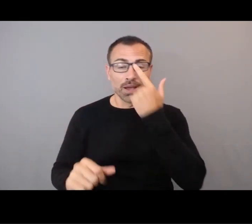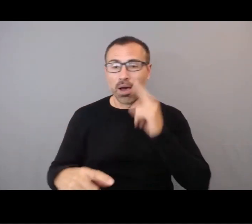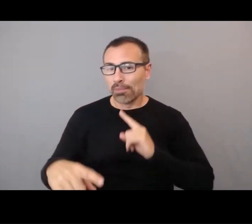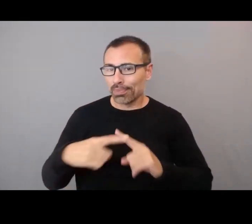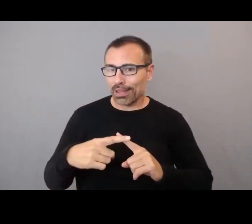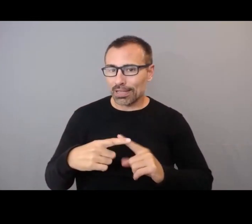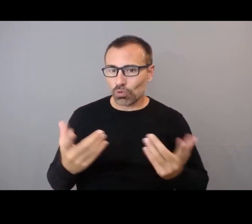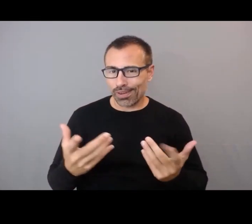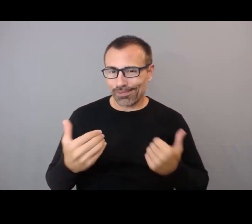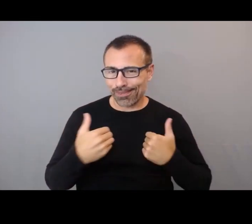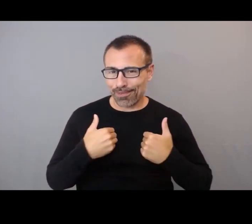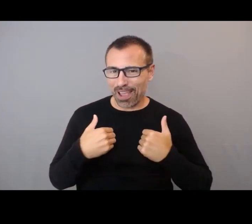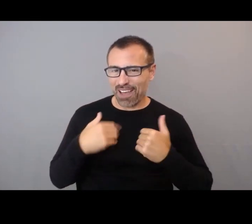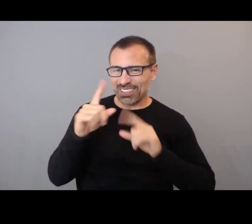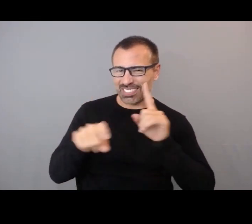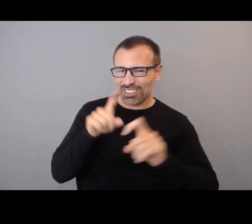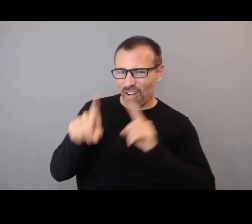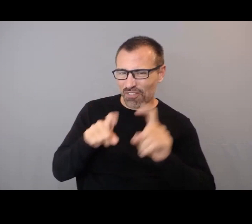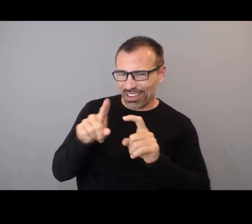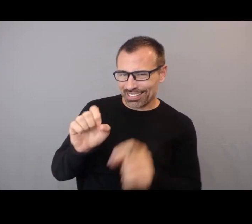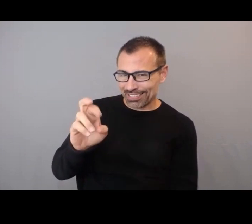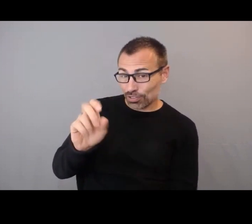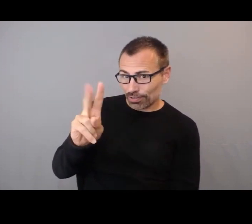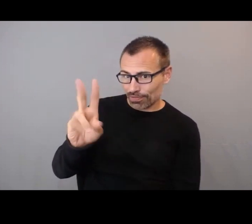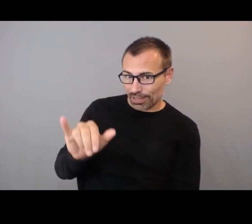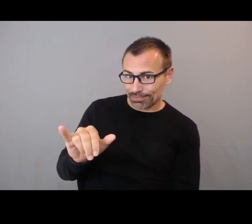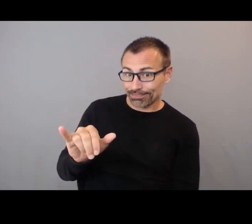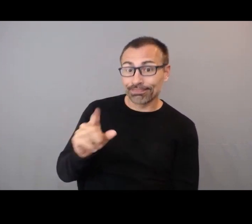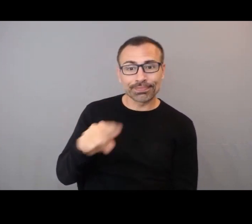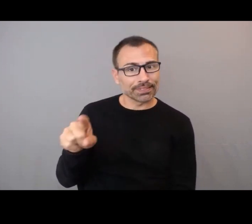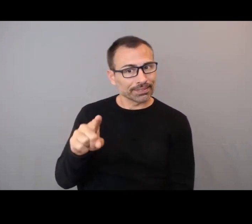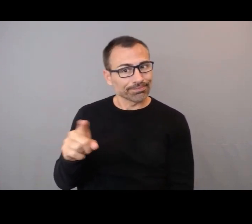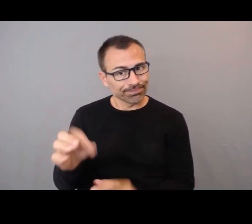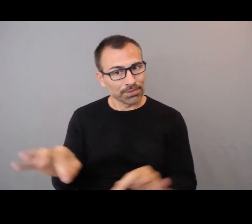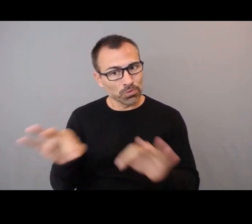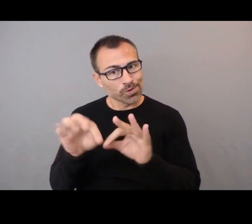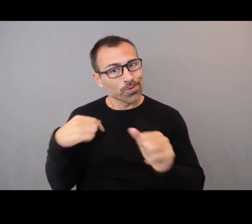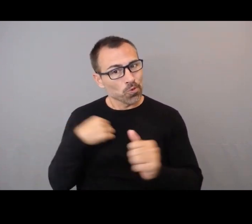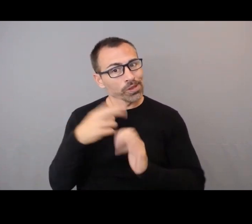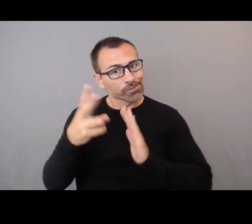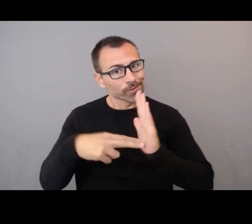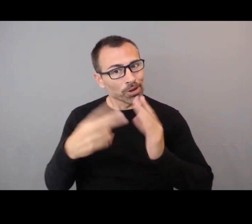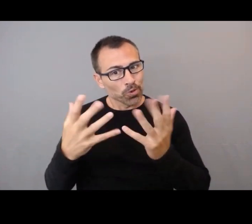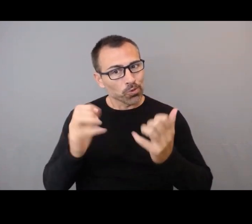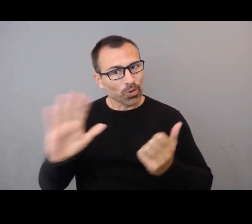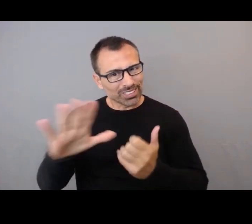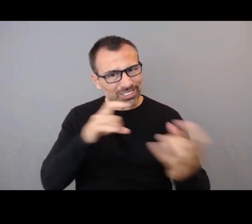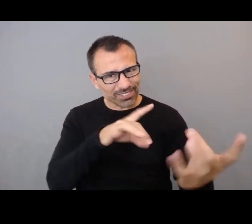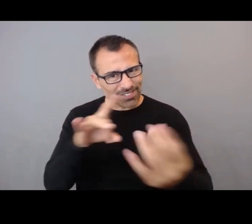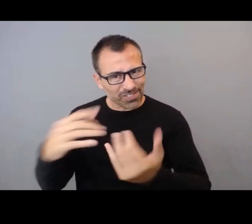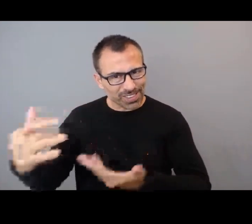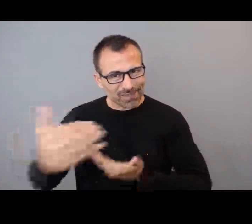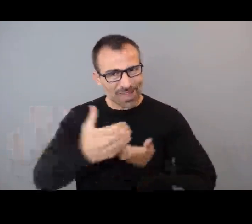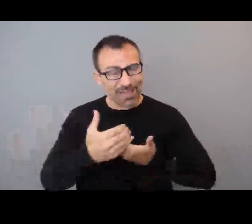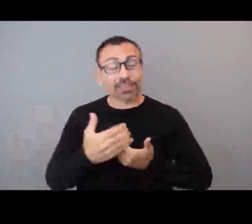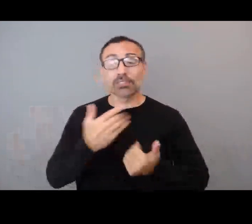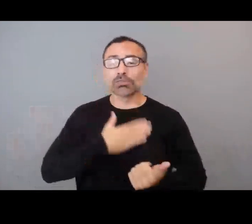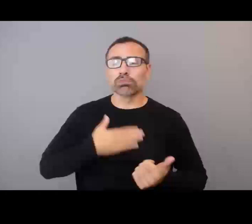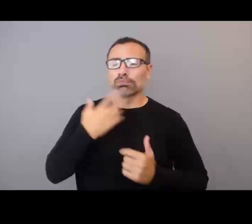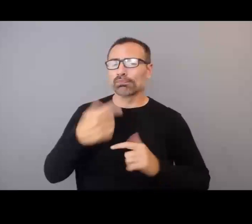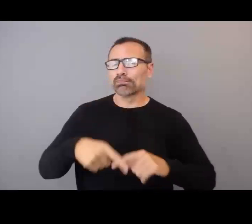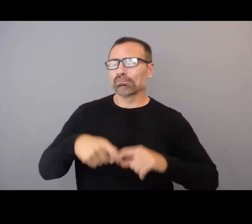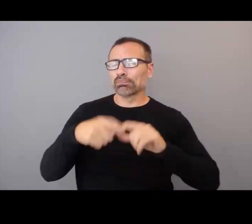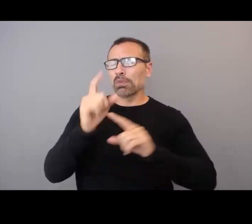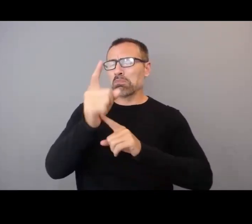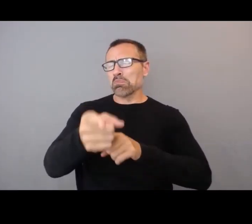So we read the surveys and we love to hear your feedback. So please take a moment to fill out the survey. The